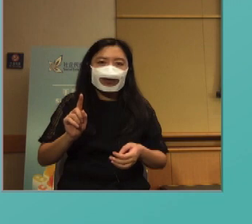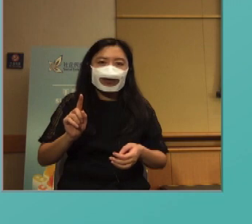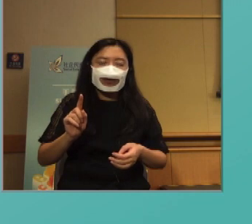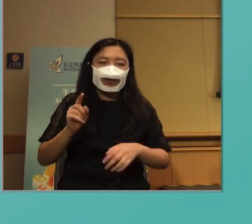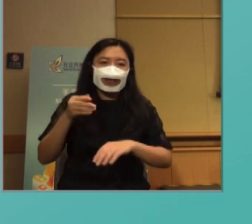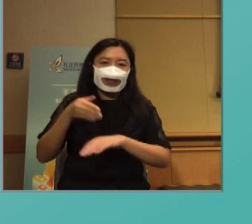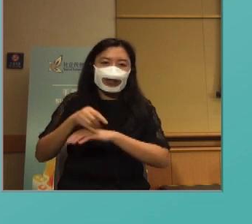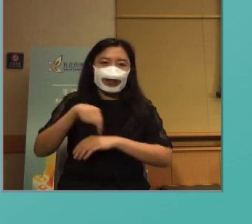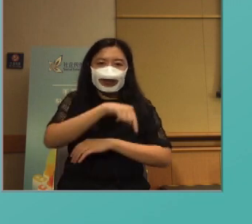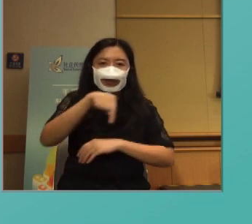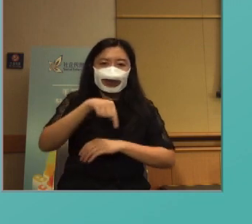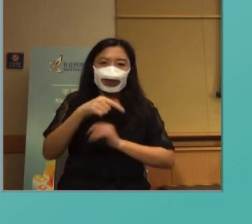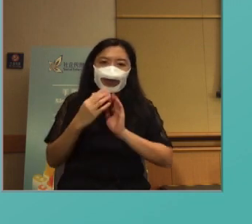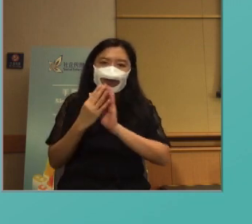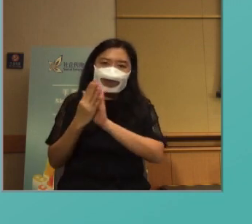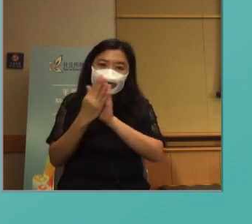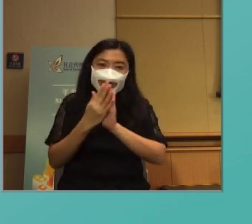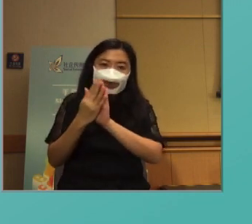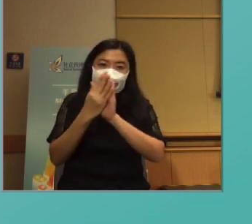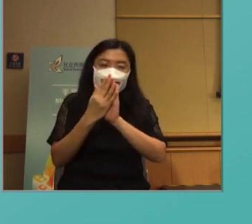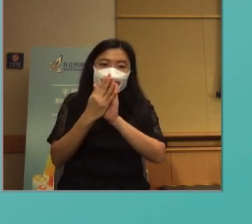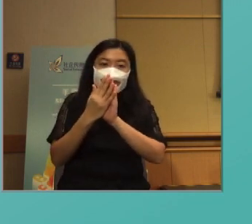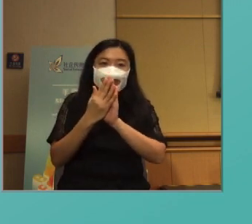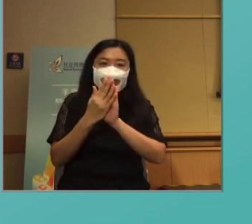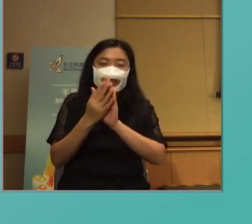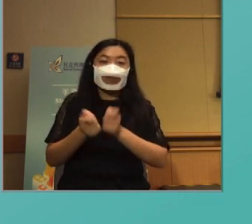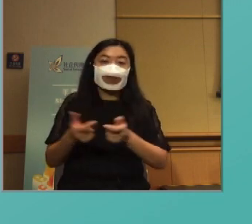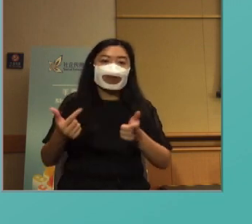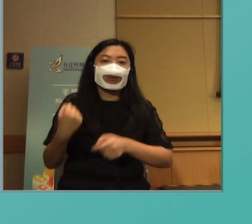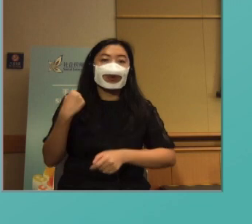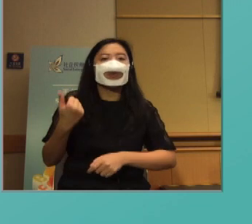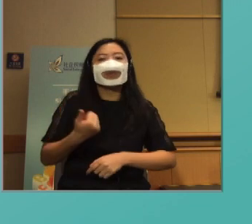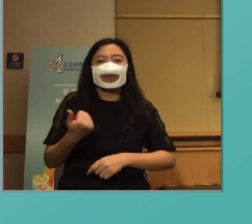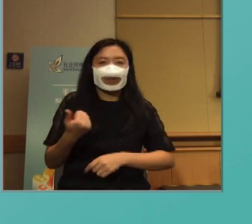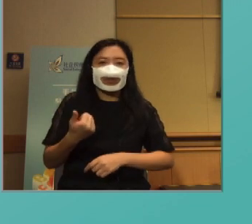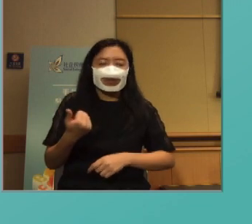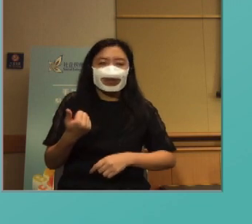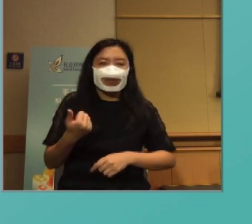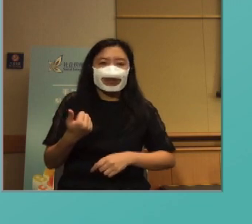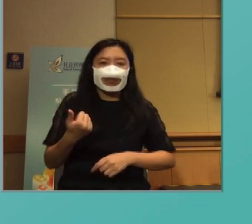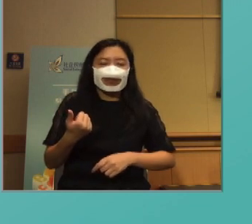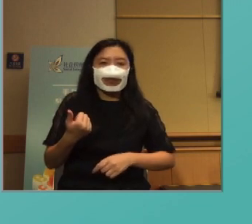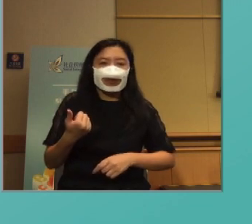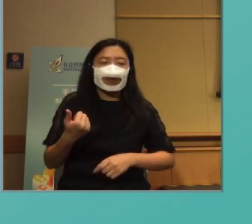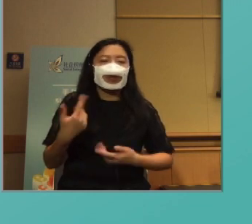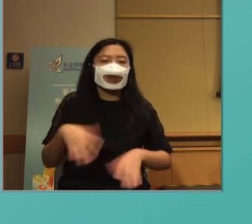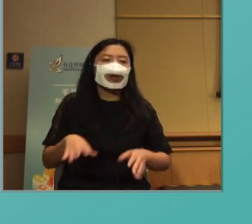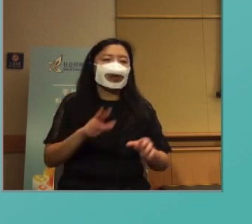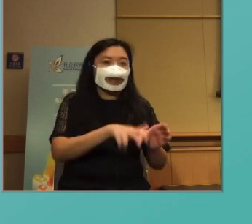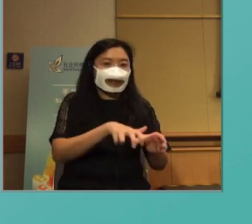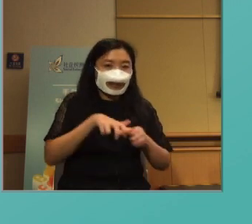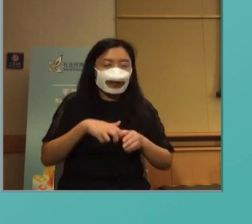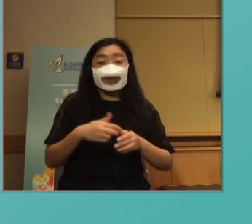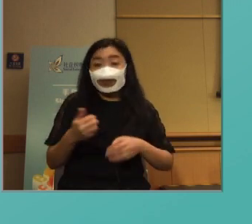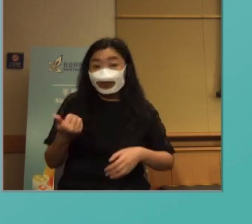contribution for donors. The approach of social enterprise on the blockchain is still a